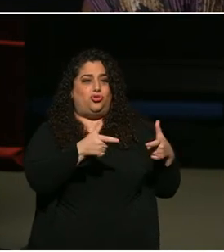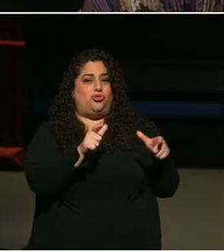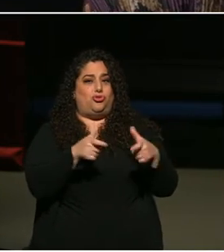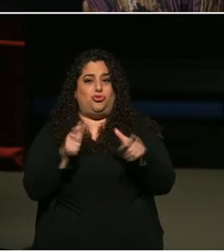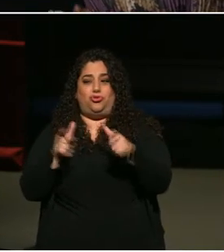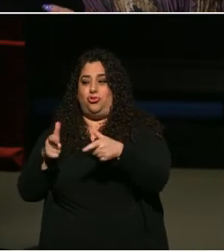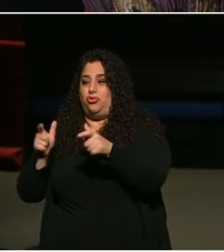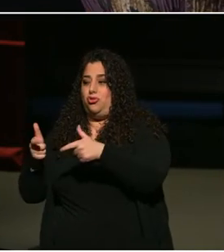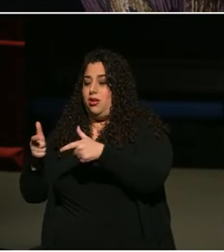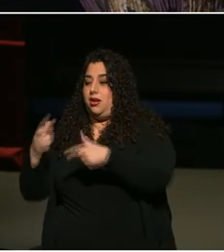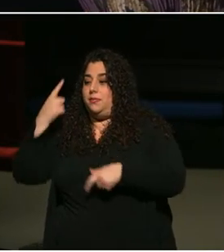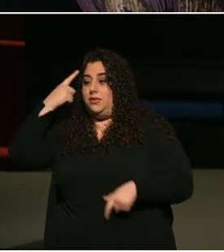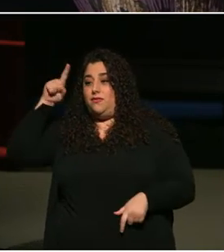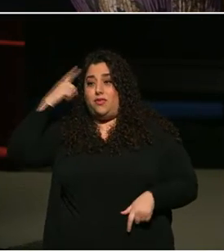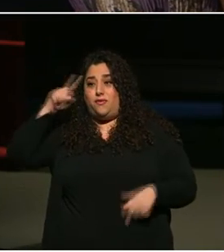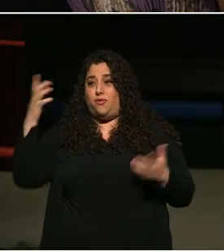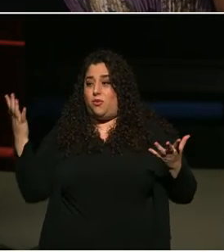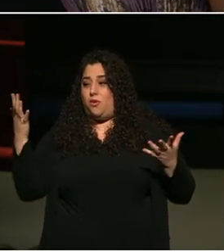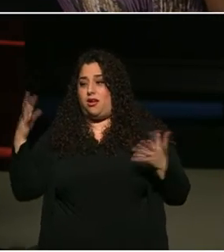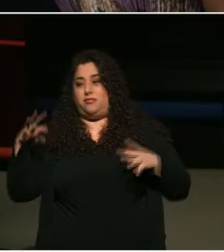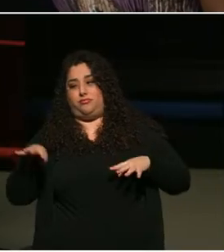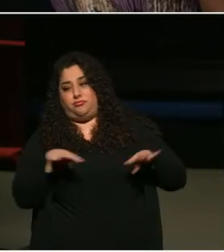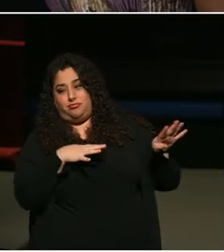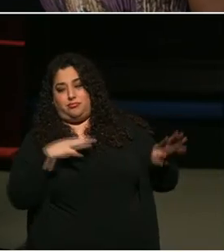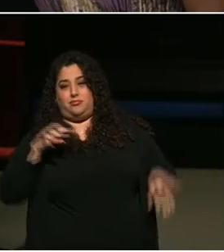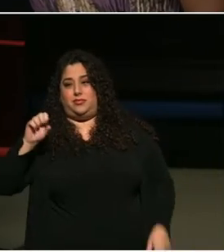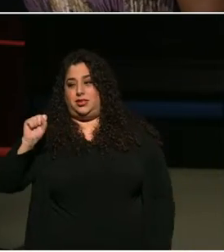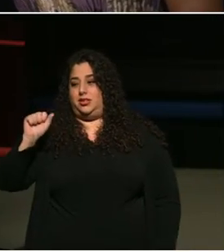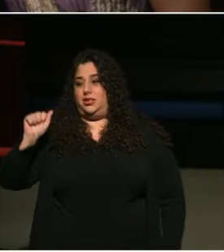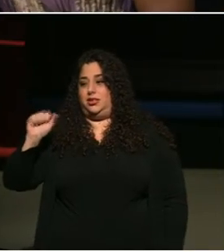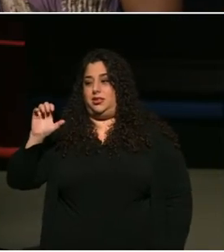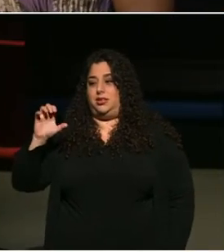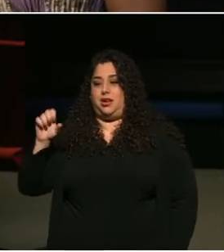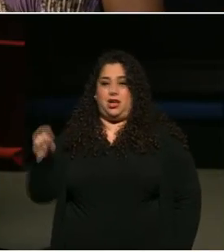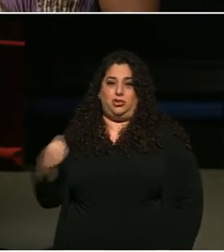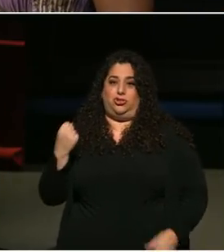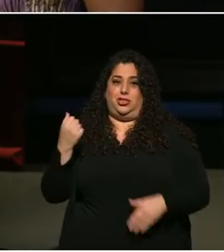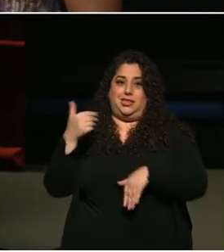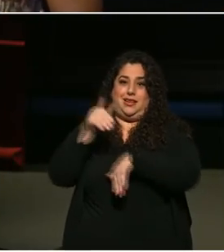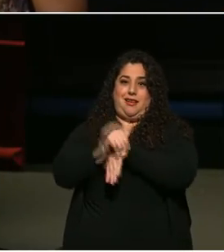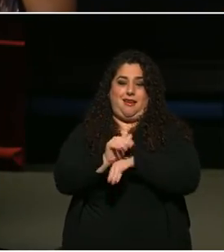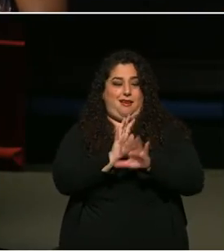this is Sasha's night, so we are good.